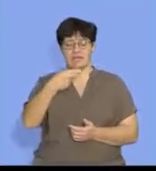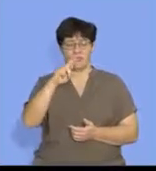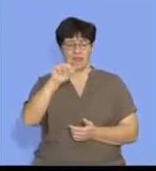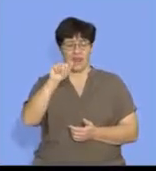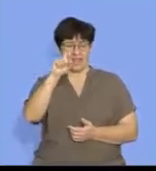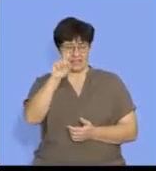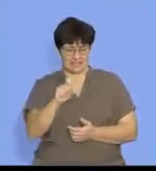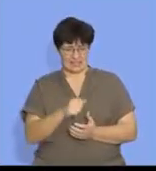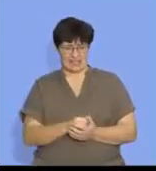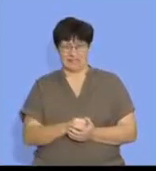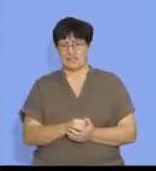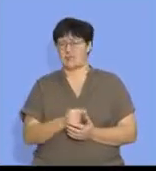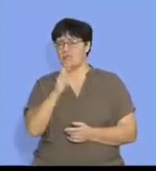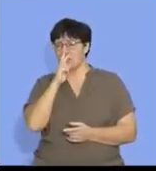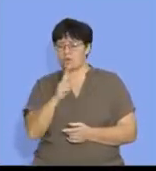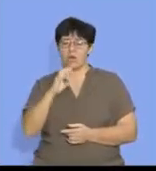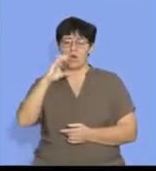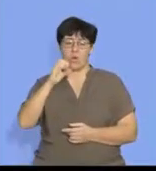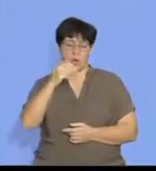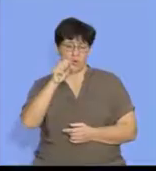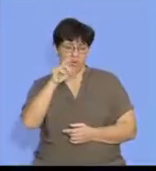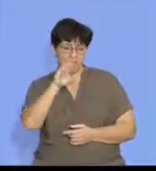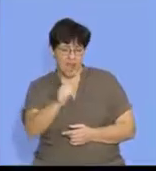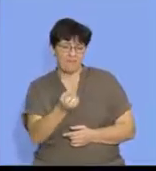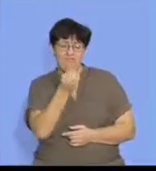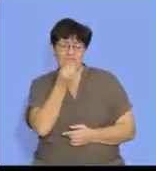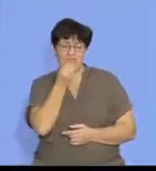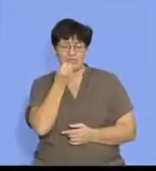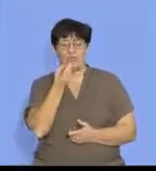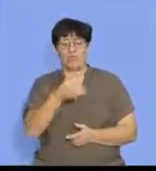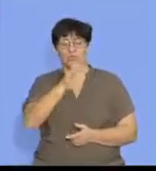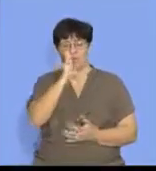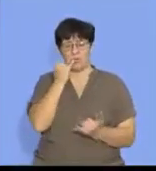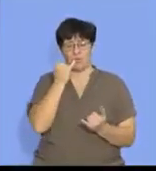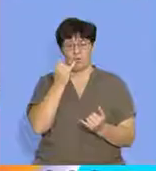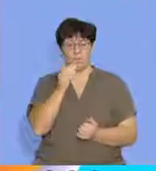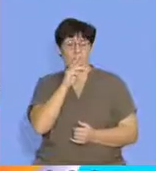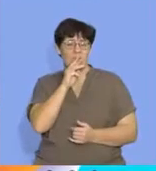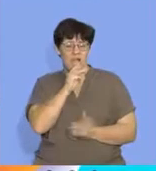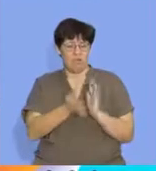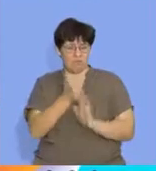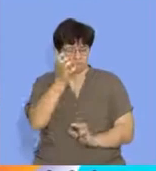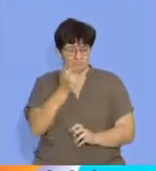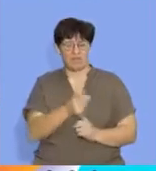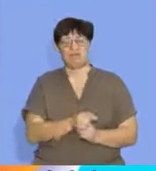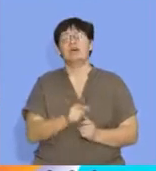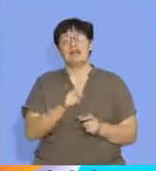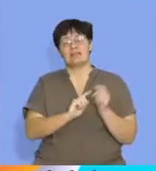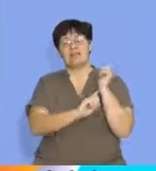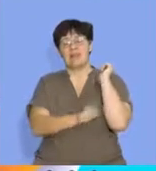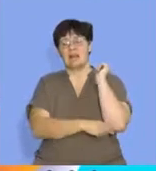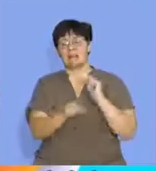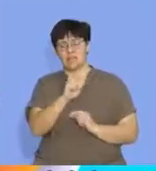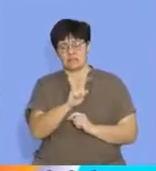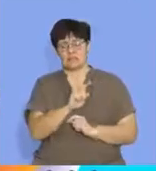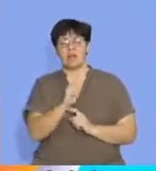looked at cholera, which we can get if we eat food or we drink water that's contaminated. And the last one we looked at, plants also can